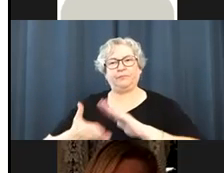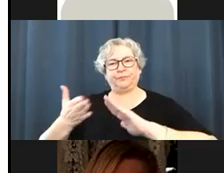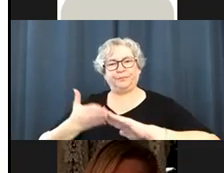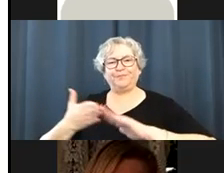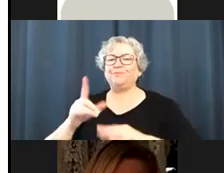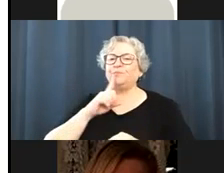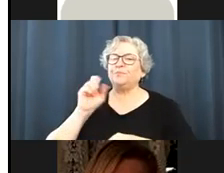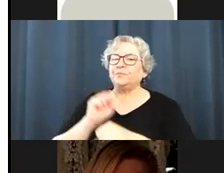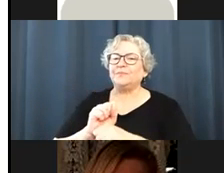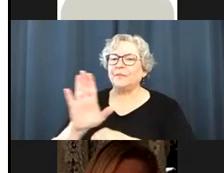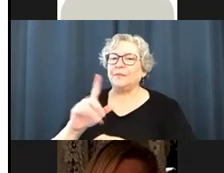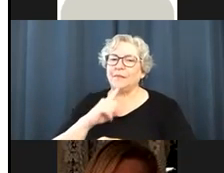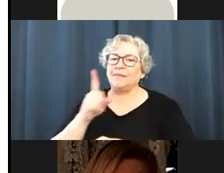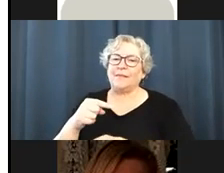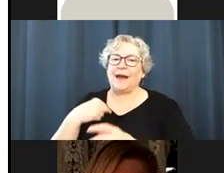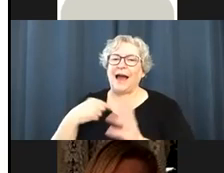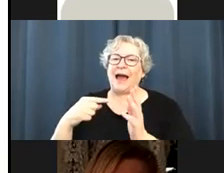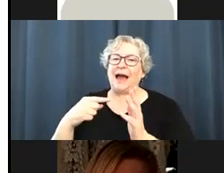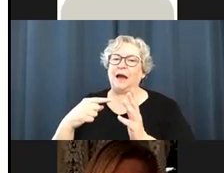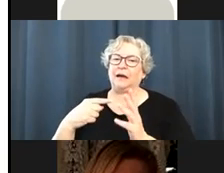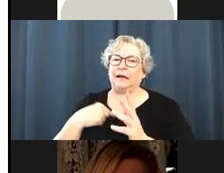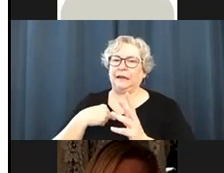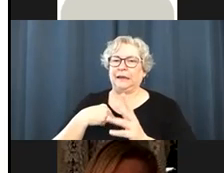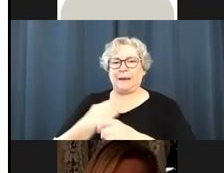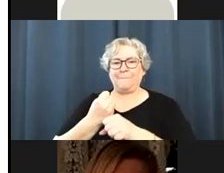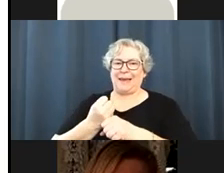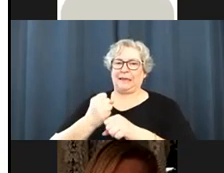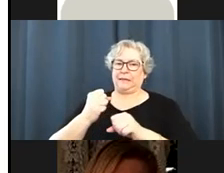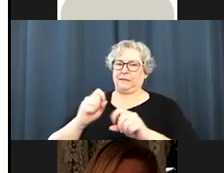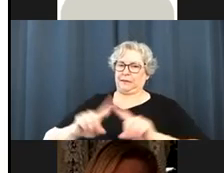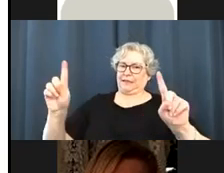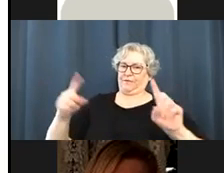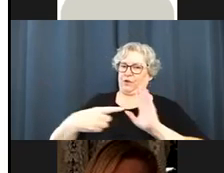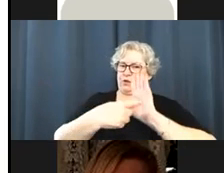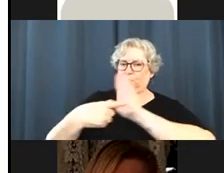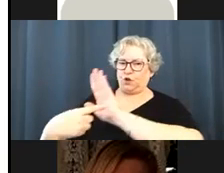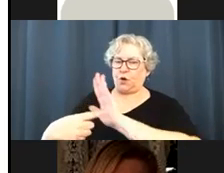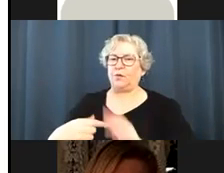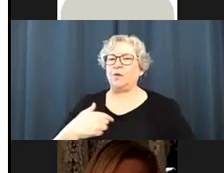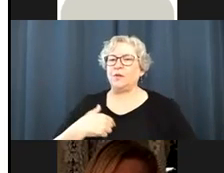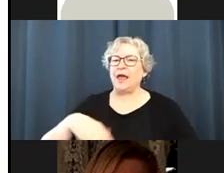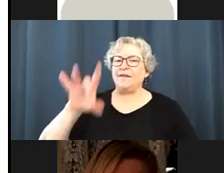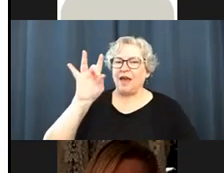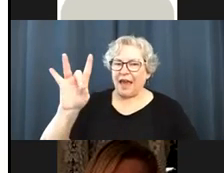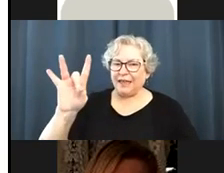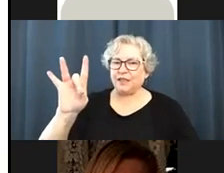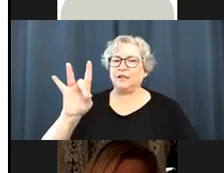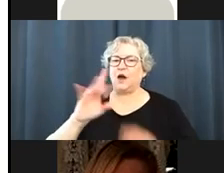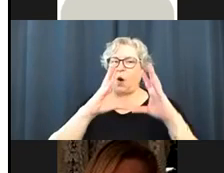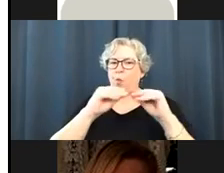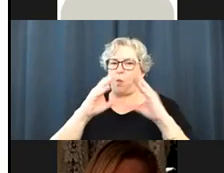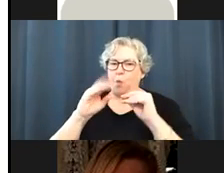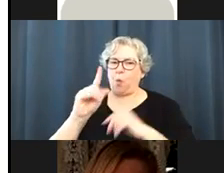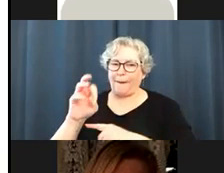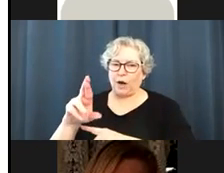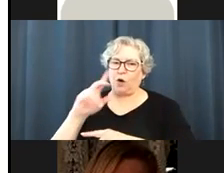actually, I had to be this, I make this distinction because it's a question I asked. There are 8 webinars essentially is about